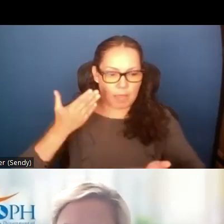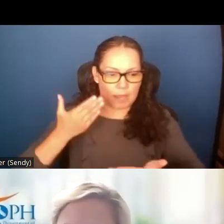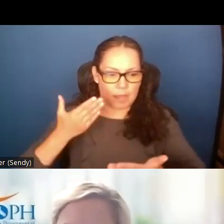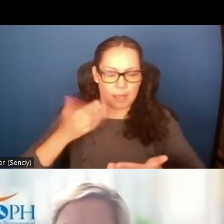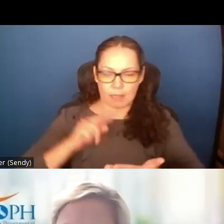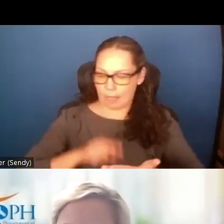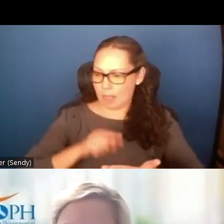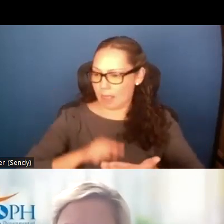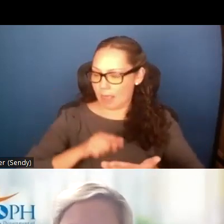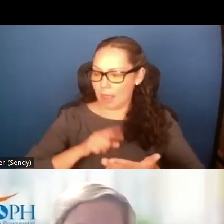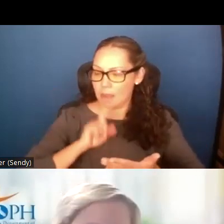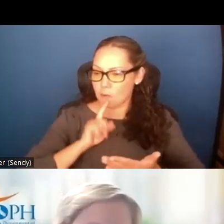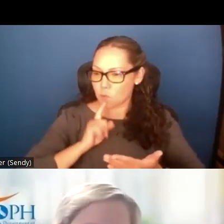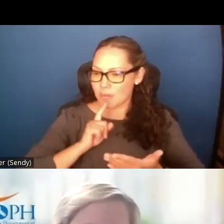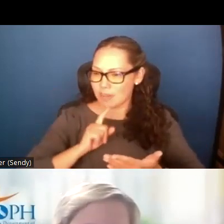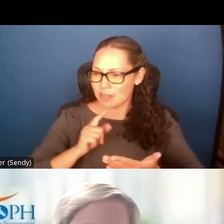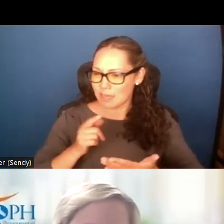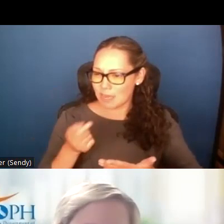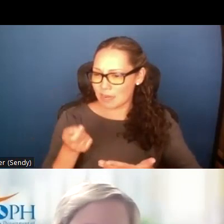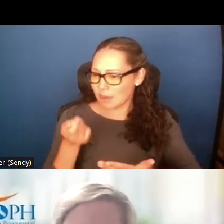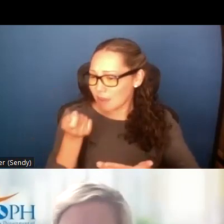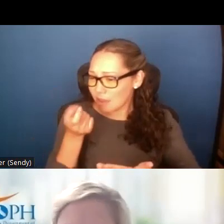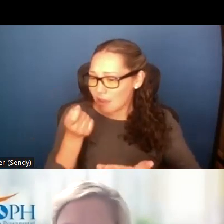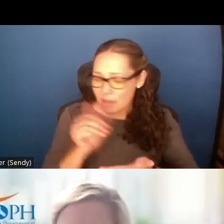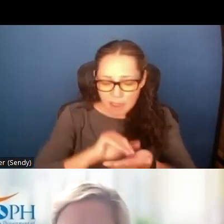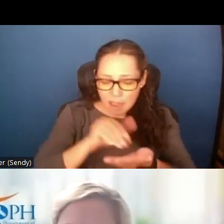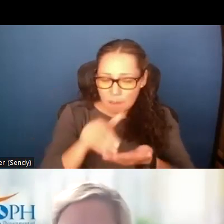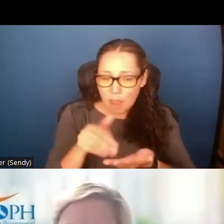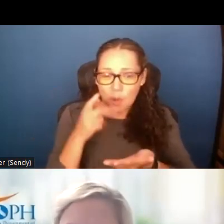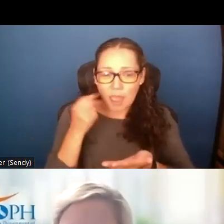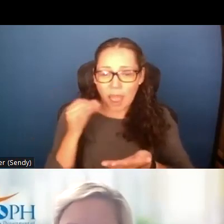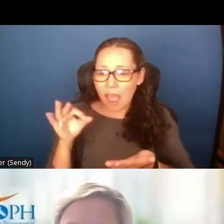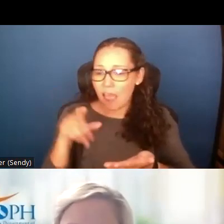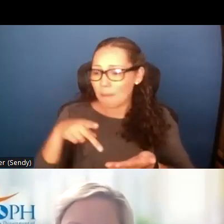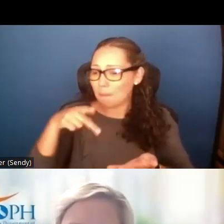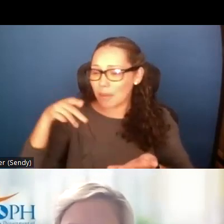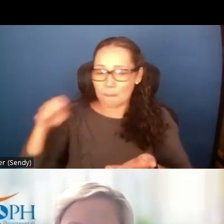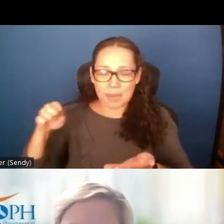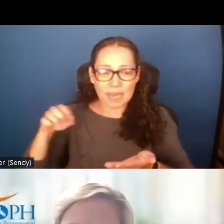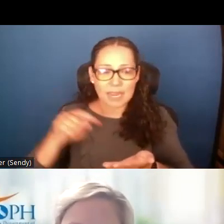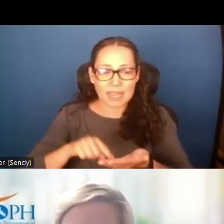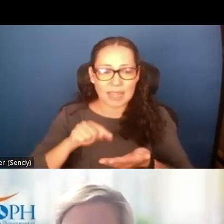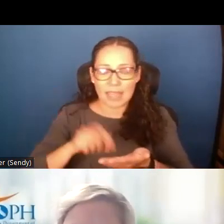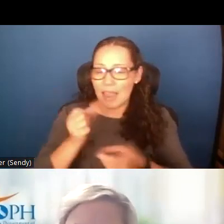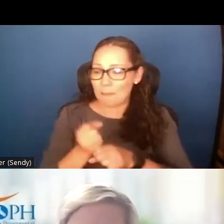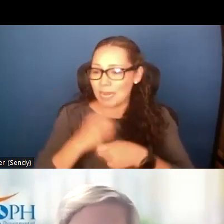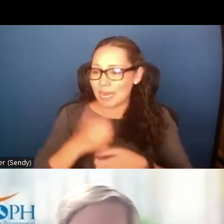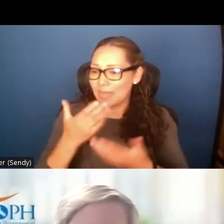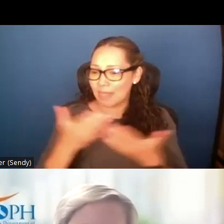there was such low amounts of PPE. So I think that made things